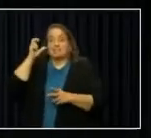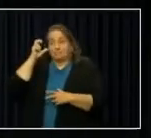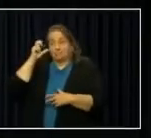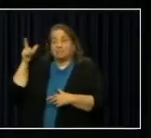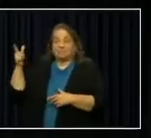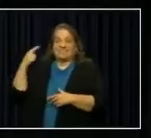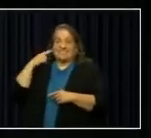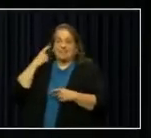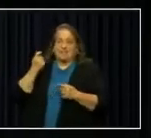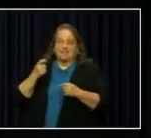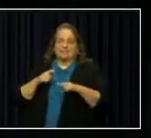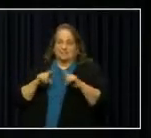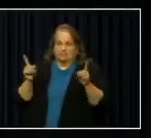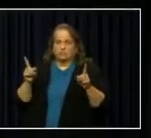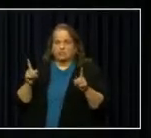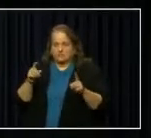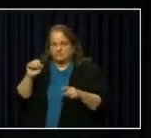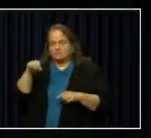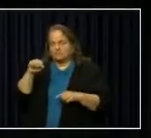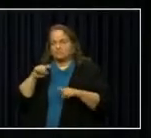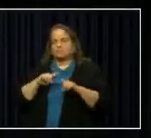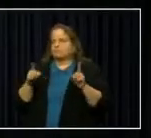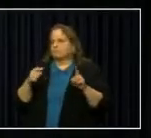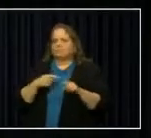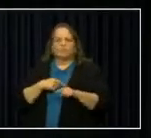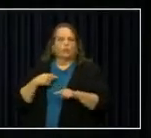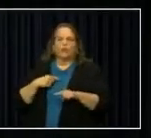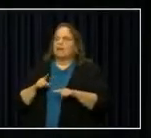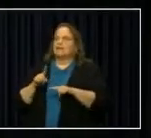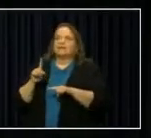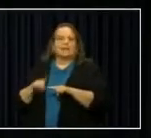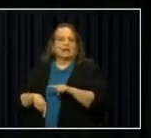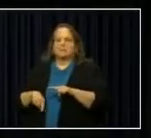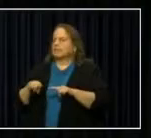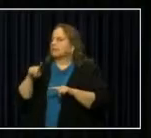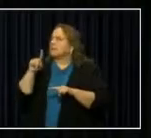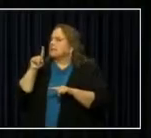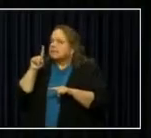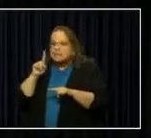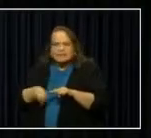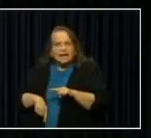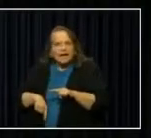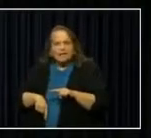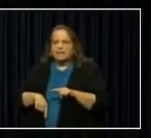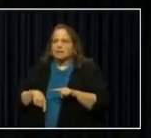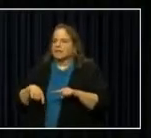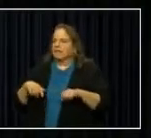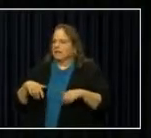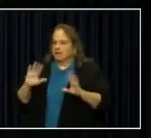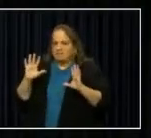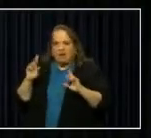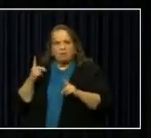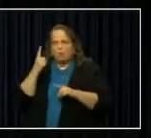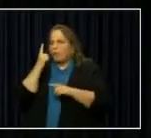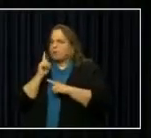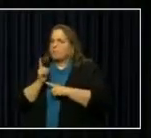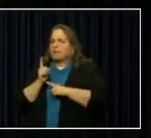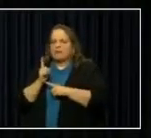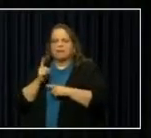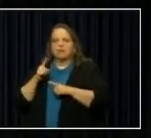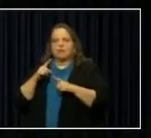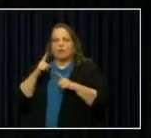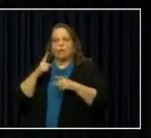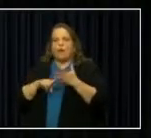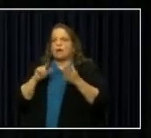little bit different, but we cannot step back one moment for what it takes to protect